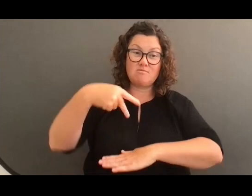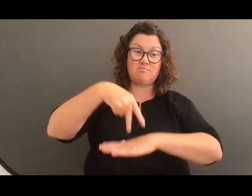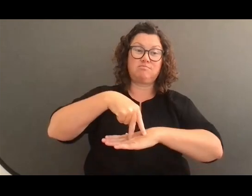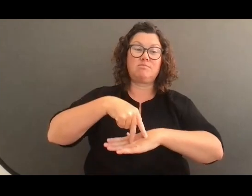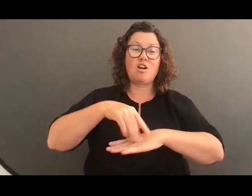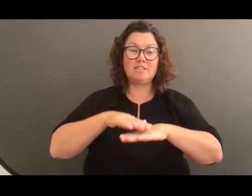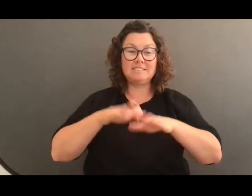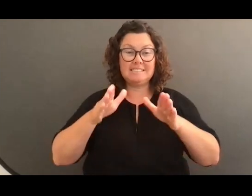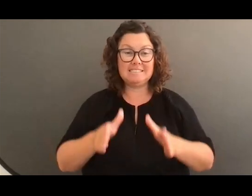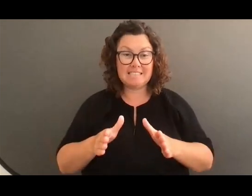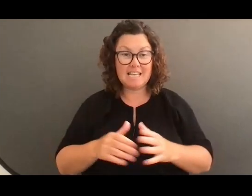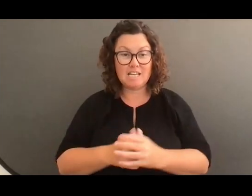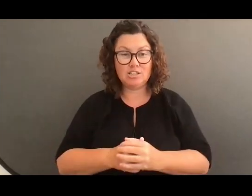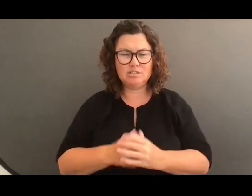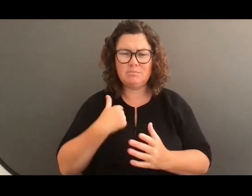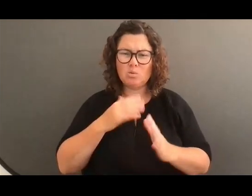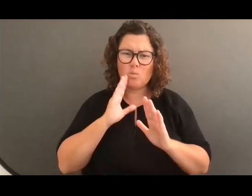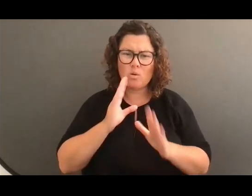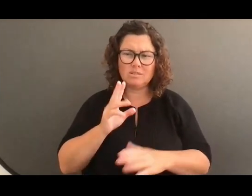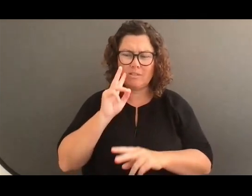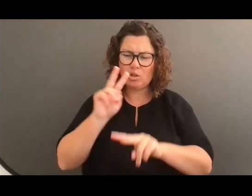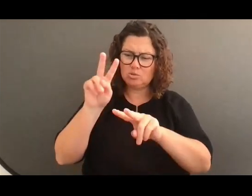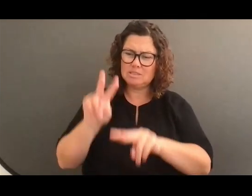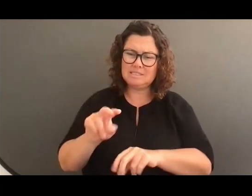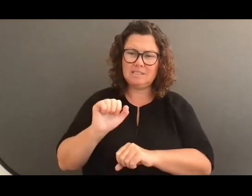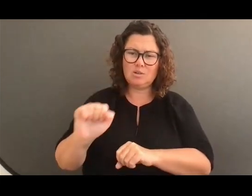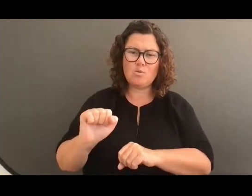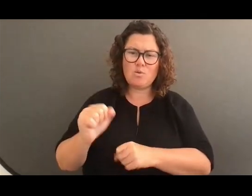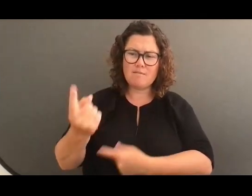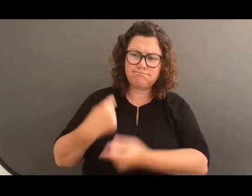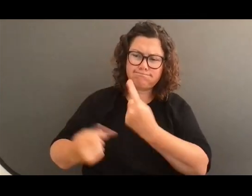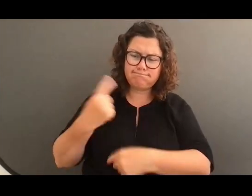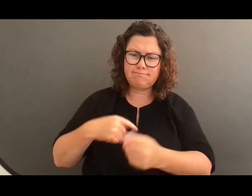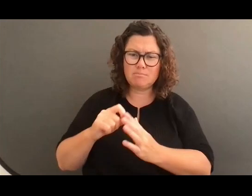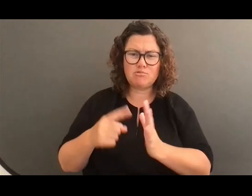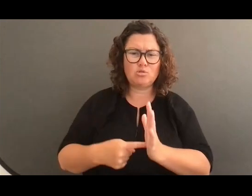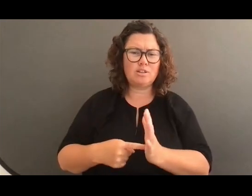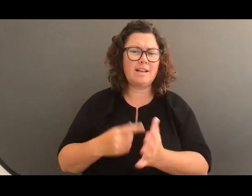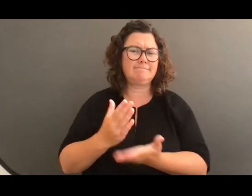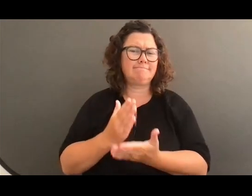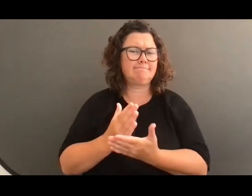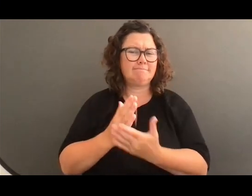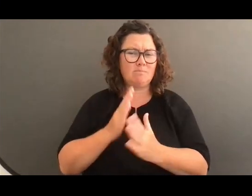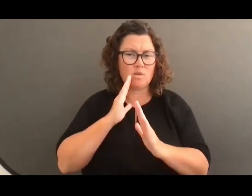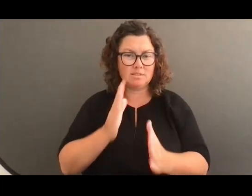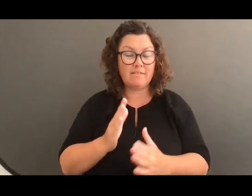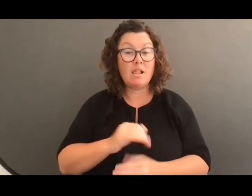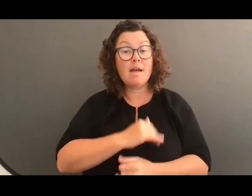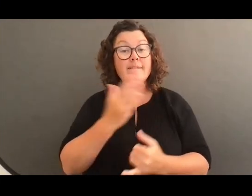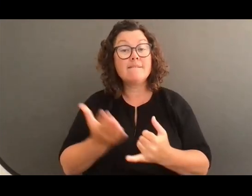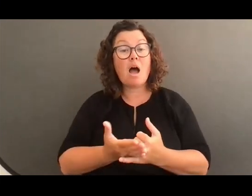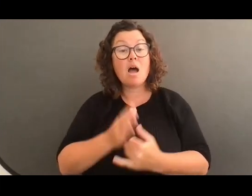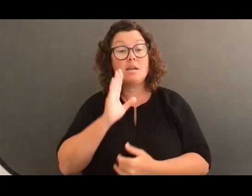can happen across our schools. Our final speaker before we go to lunch is